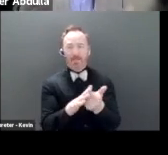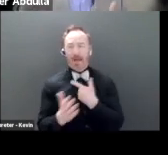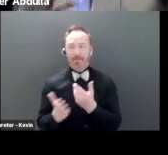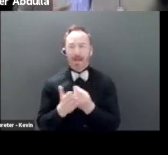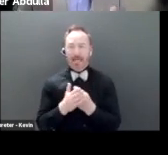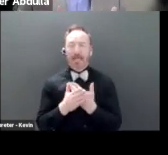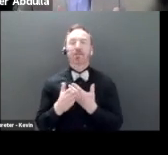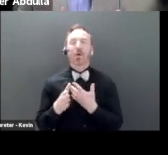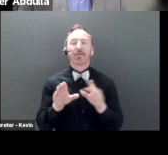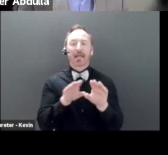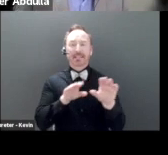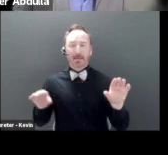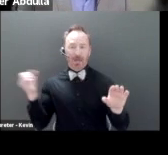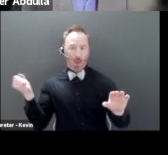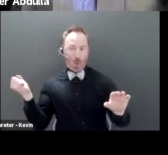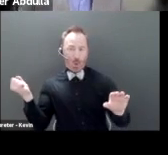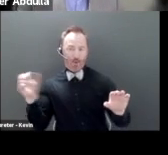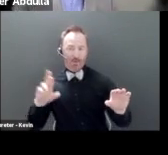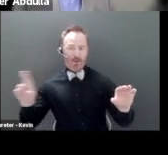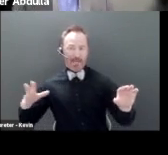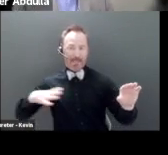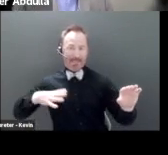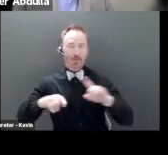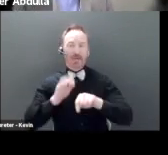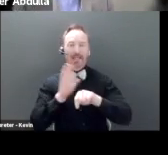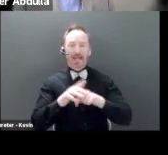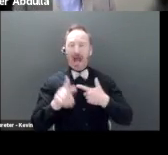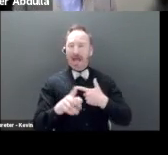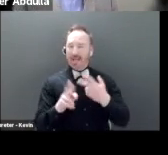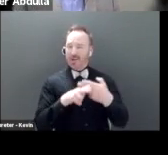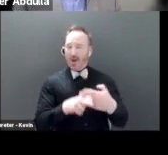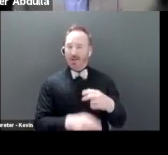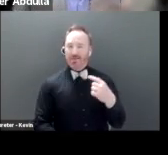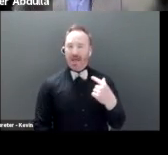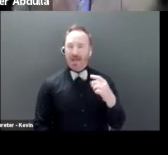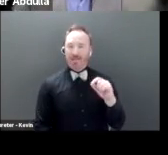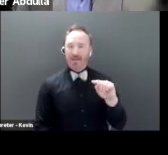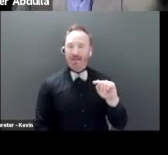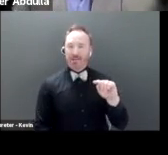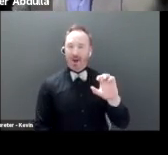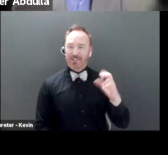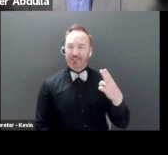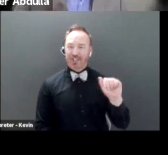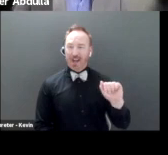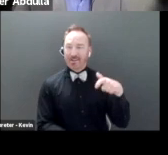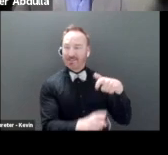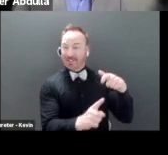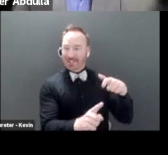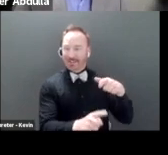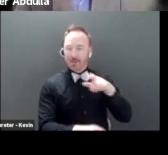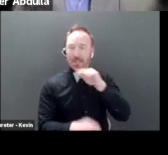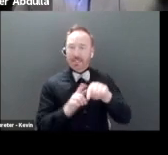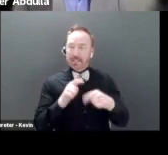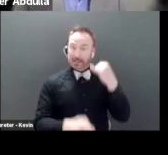So those are all the gotchas I've accumulated throughout my career on salary and bonus. Again, if you have any more questions, put